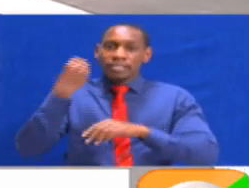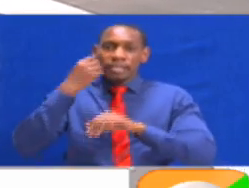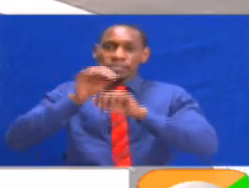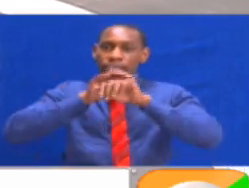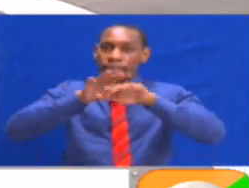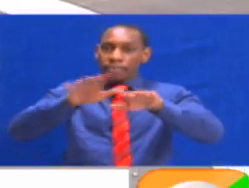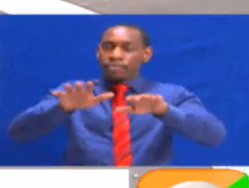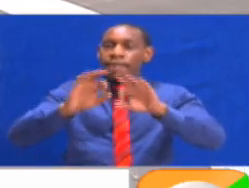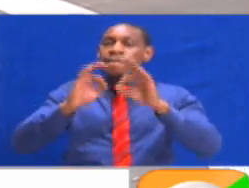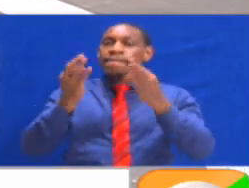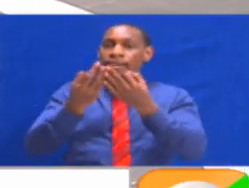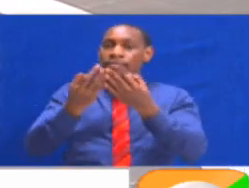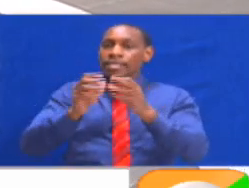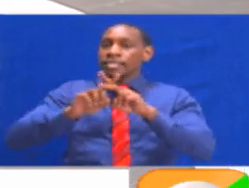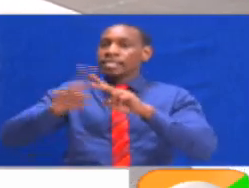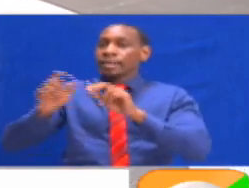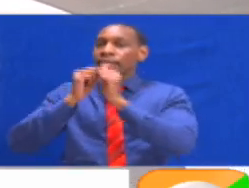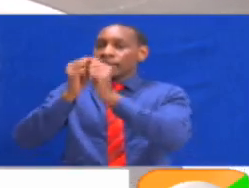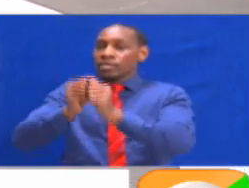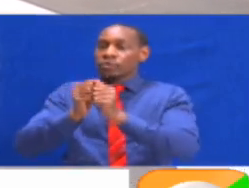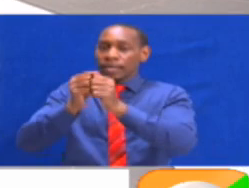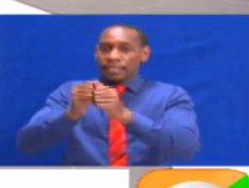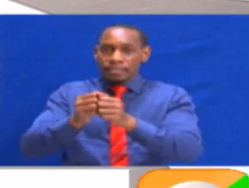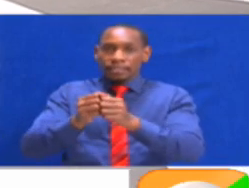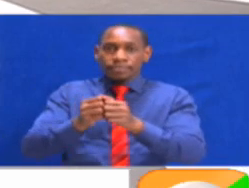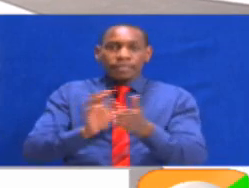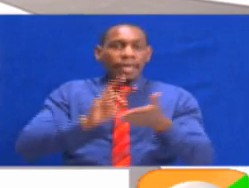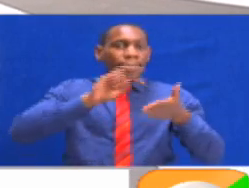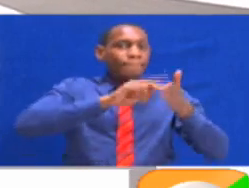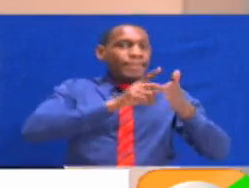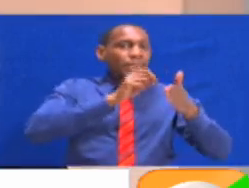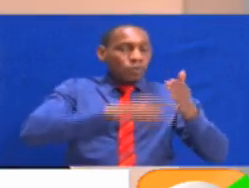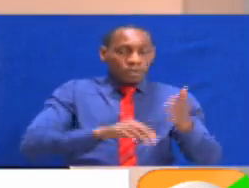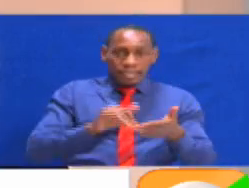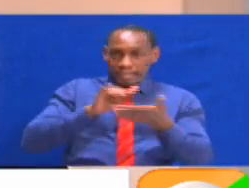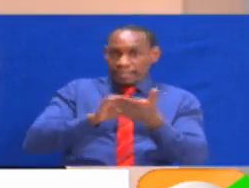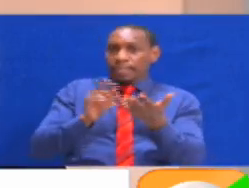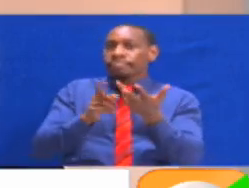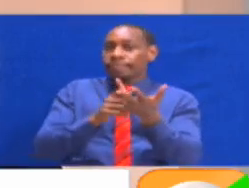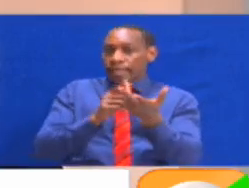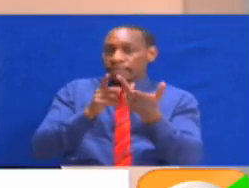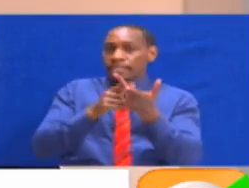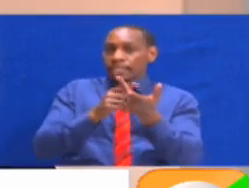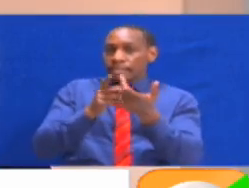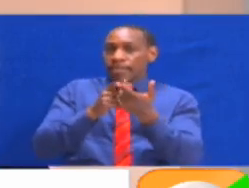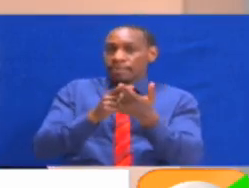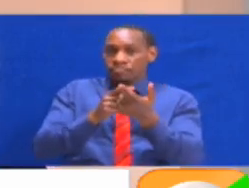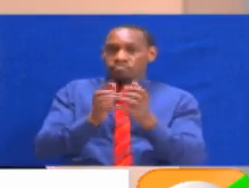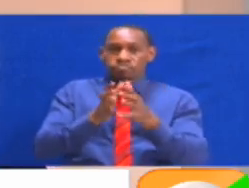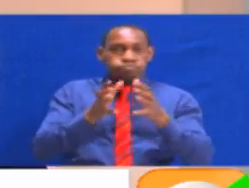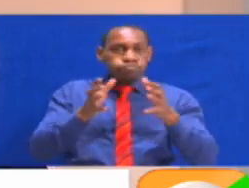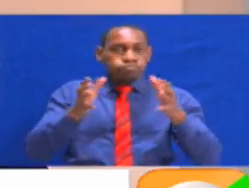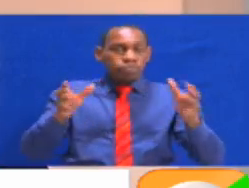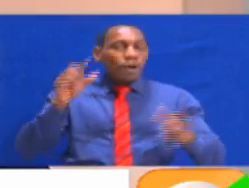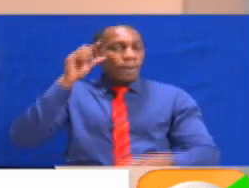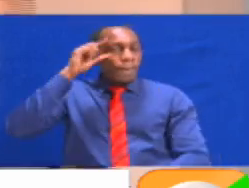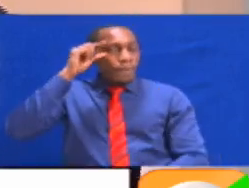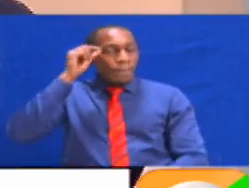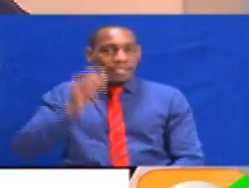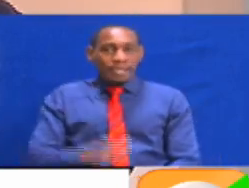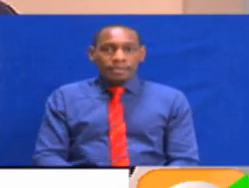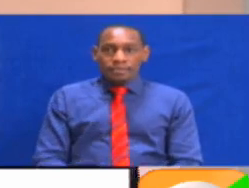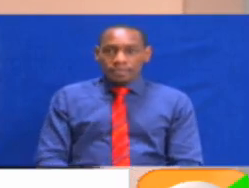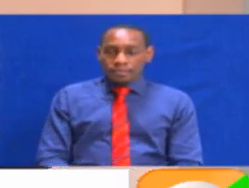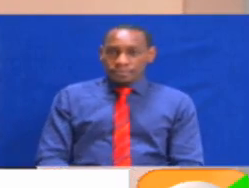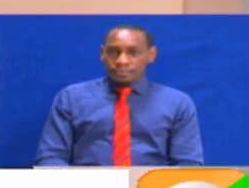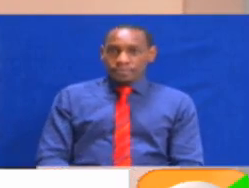Mm. Yeah, they are so hosts. Yeah. That explains in very simple terms that the numbers will increase in Mombasa. Which hosts